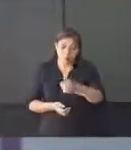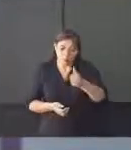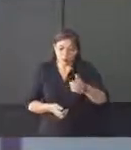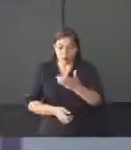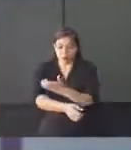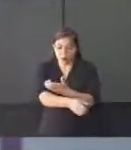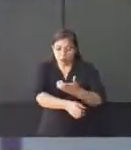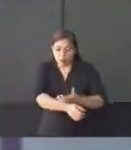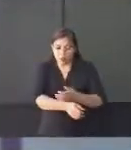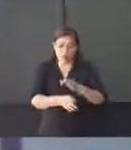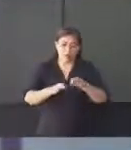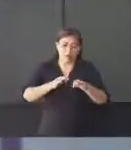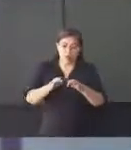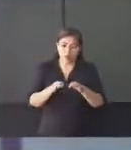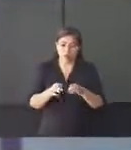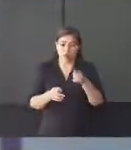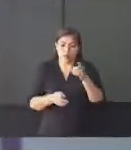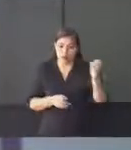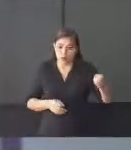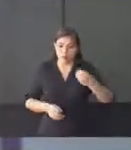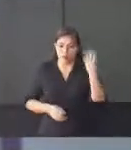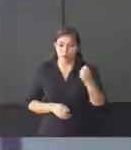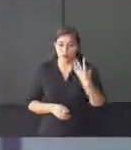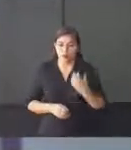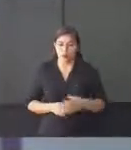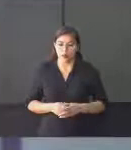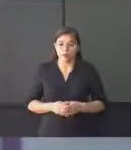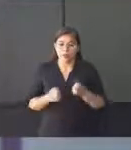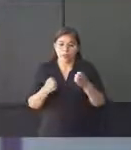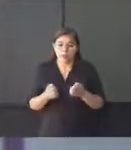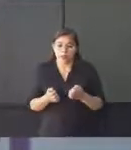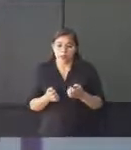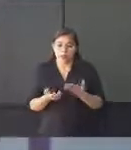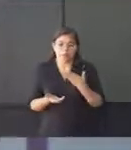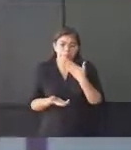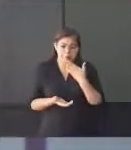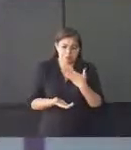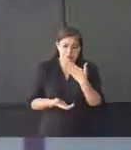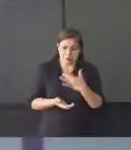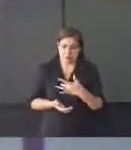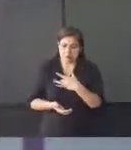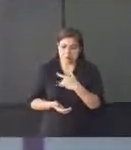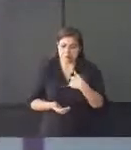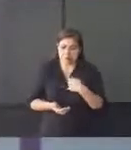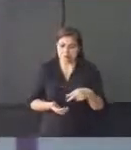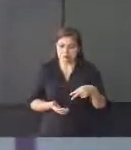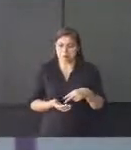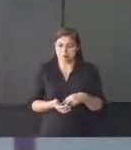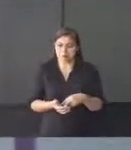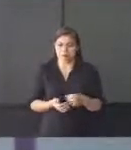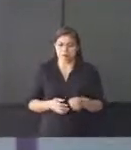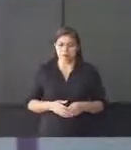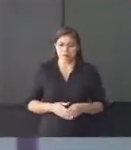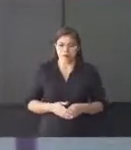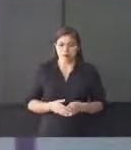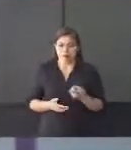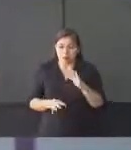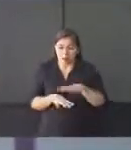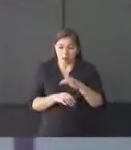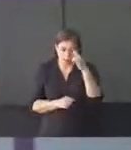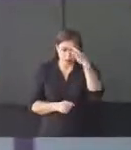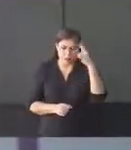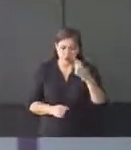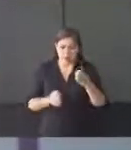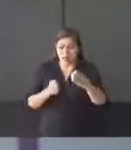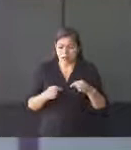thank each one of the workers of the forum, because we are having a great time,